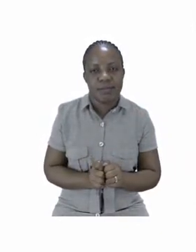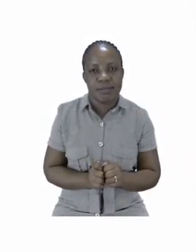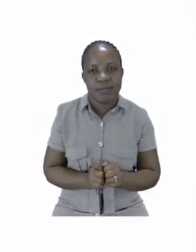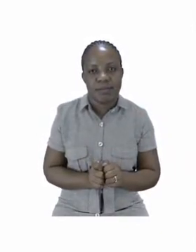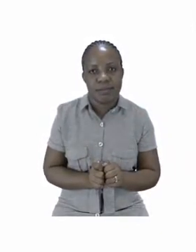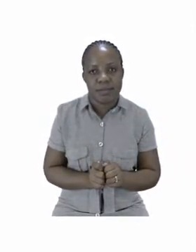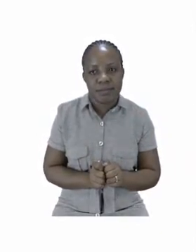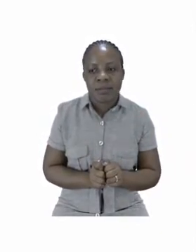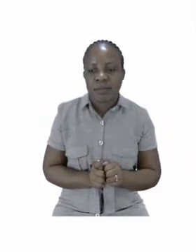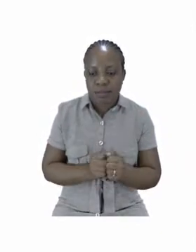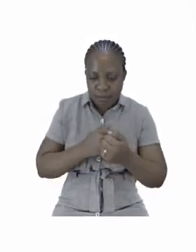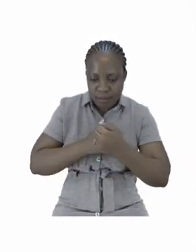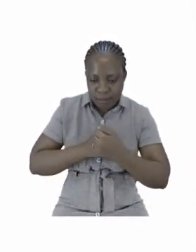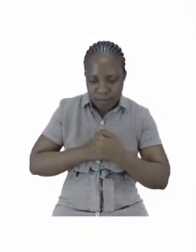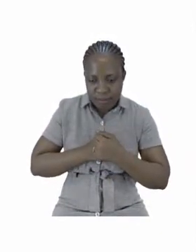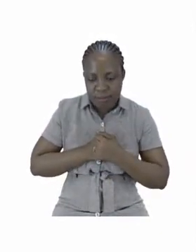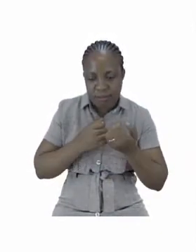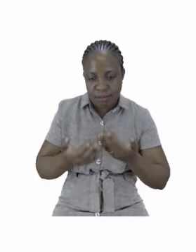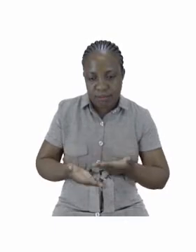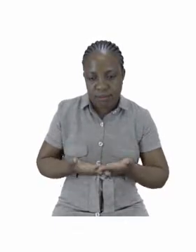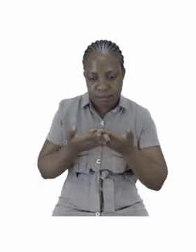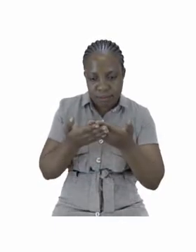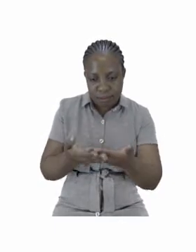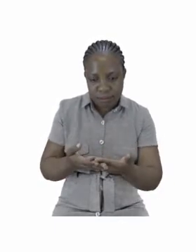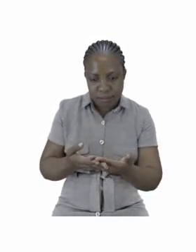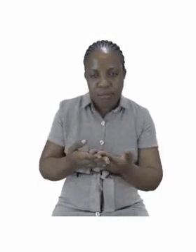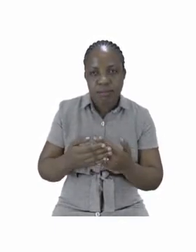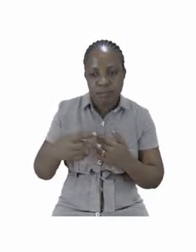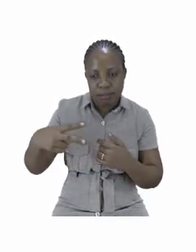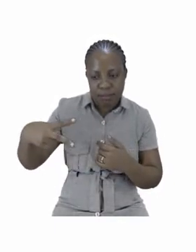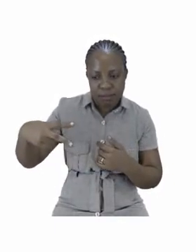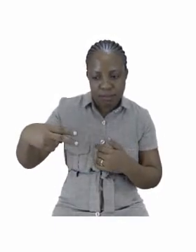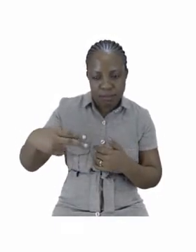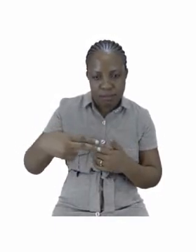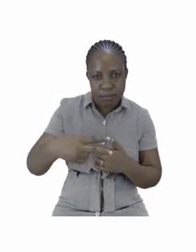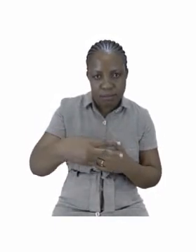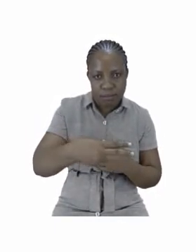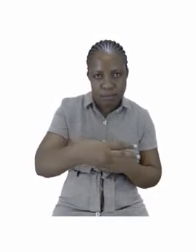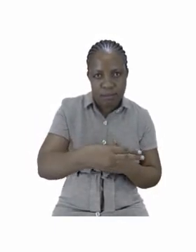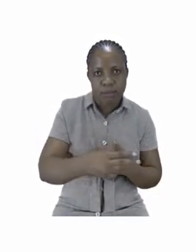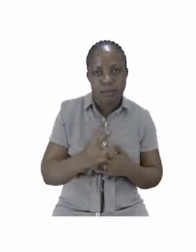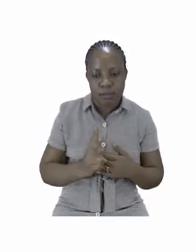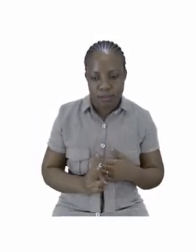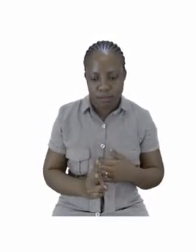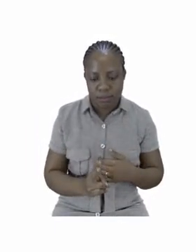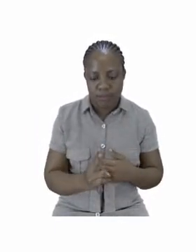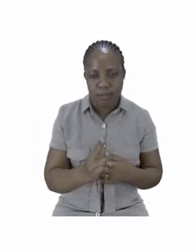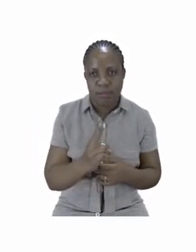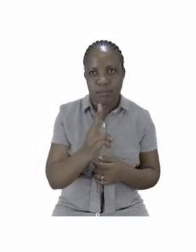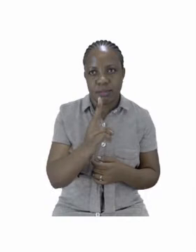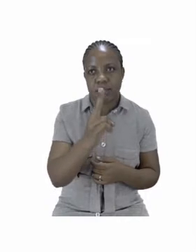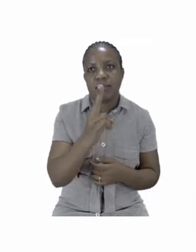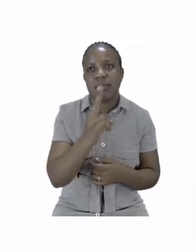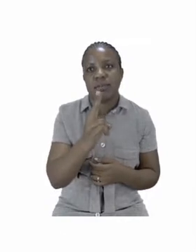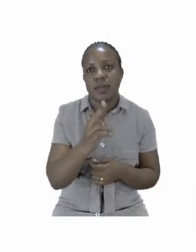help from an adult so that you can cut into four pieces to make your puzzle.